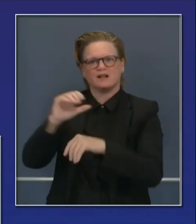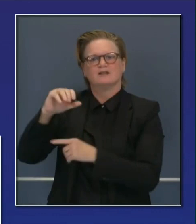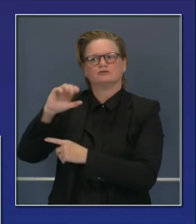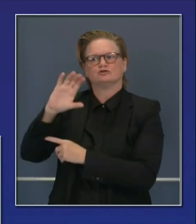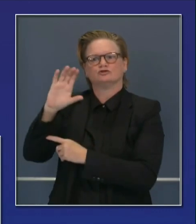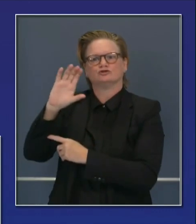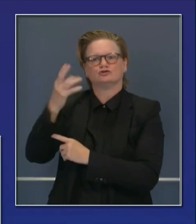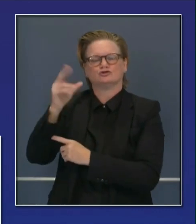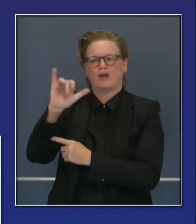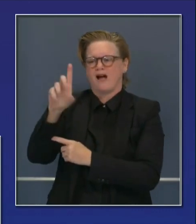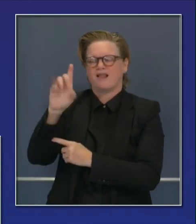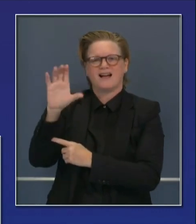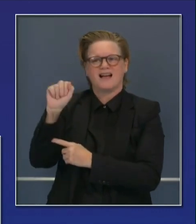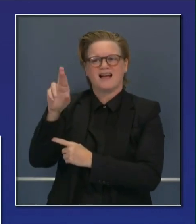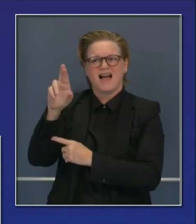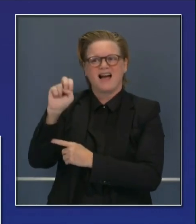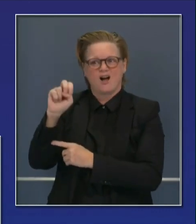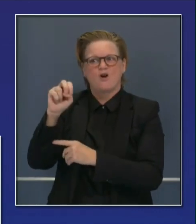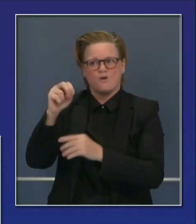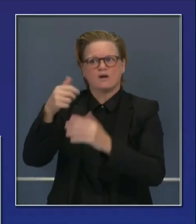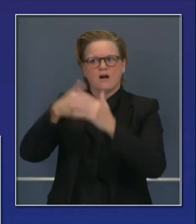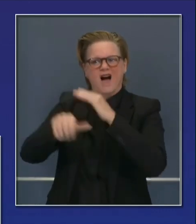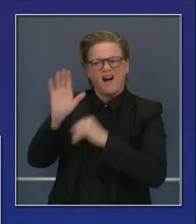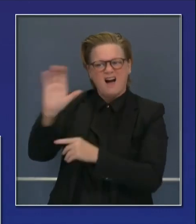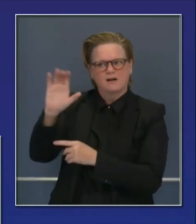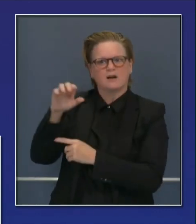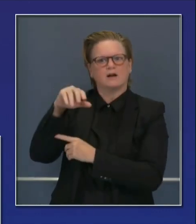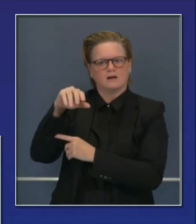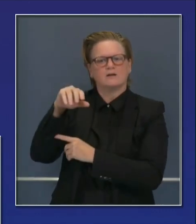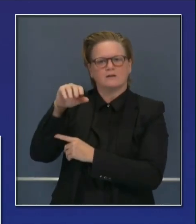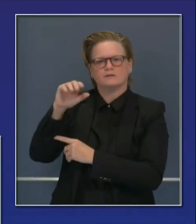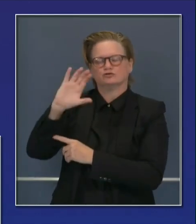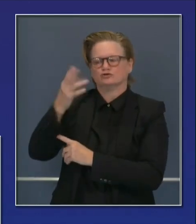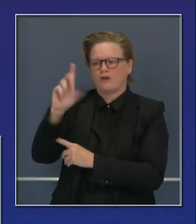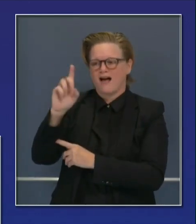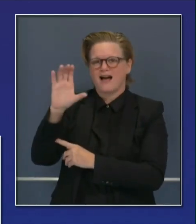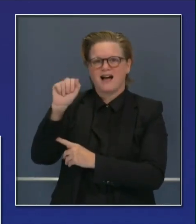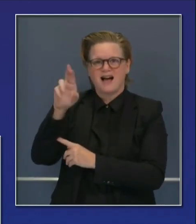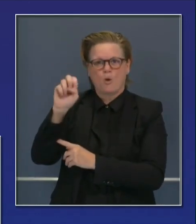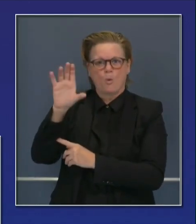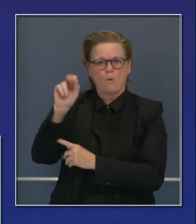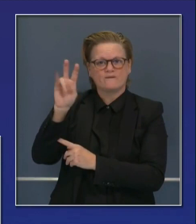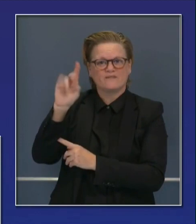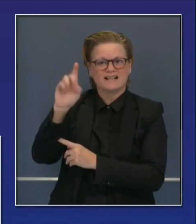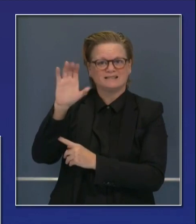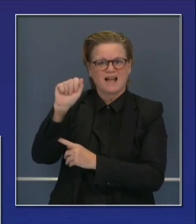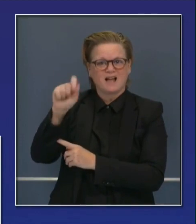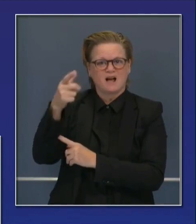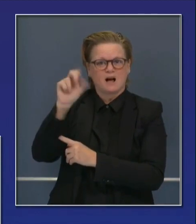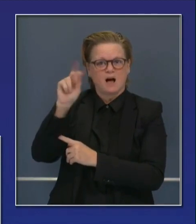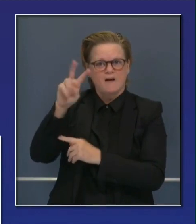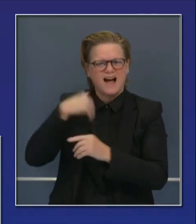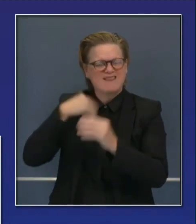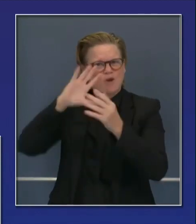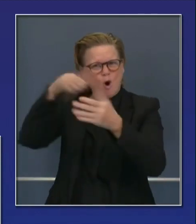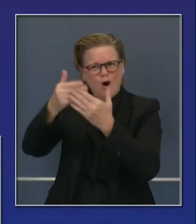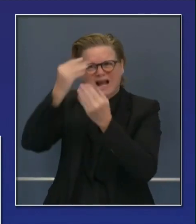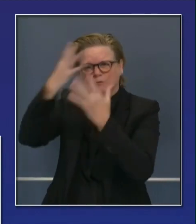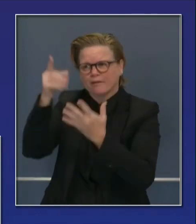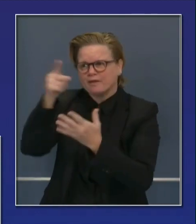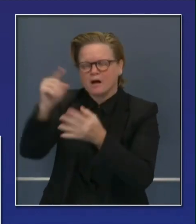mychildcare.ca.gov website, where we created this portal to provide more information and more supports for